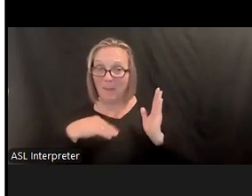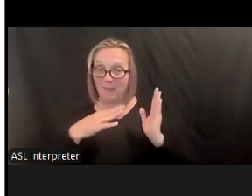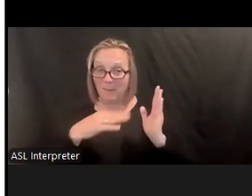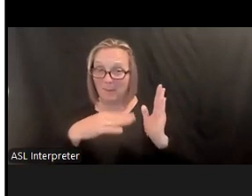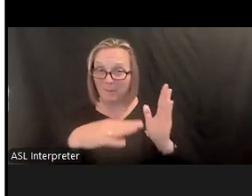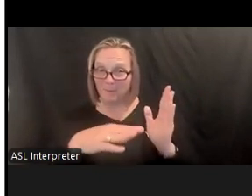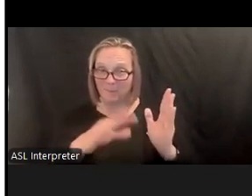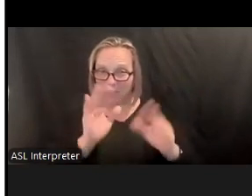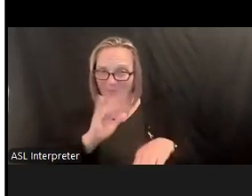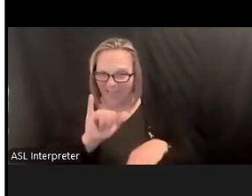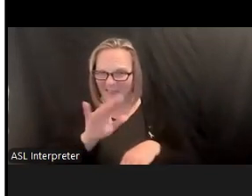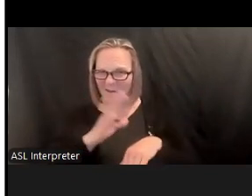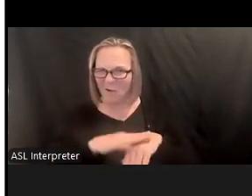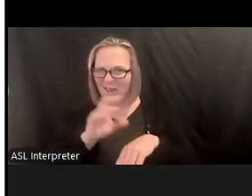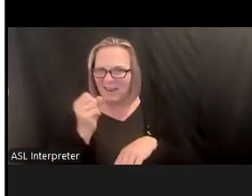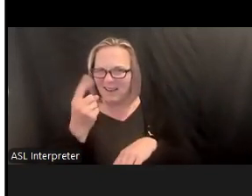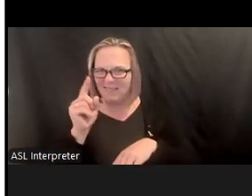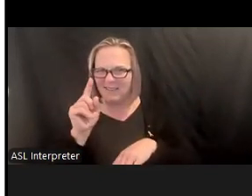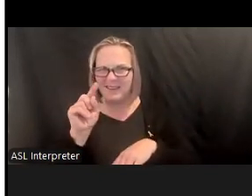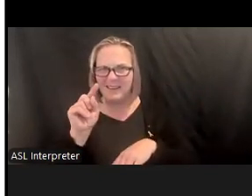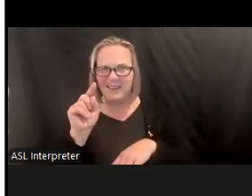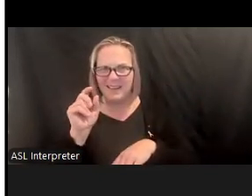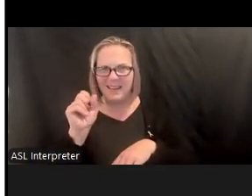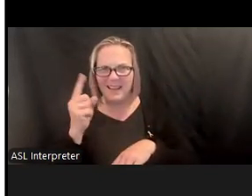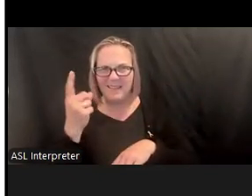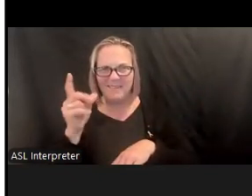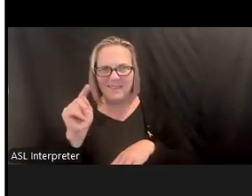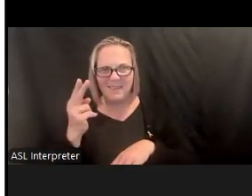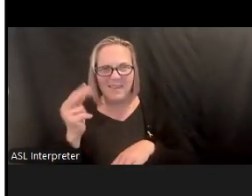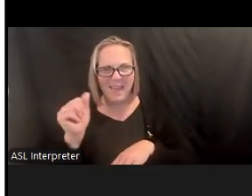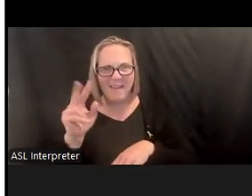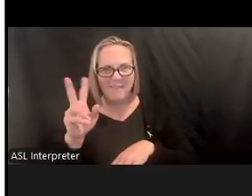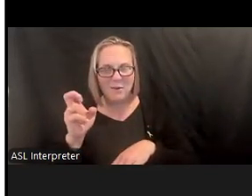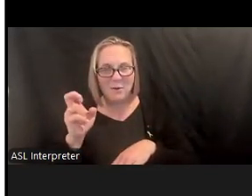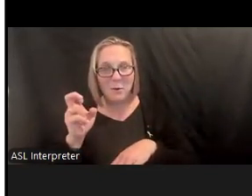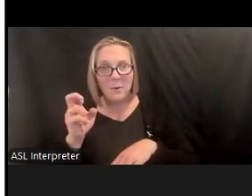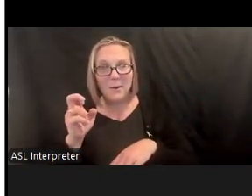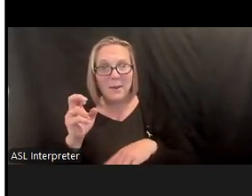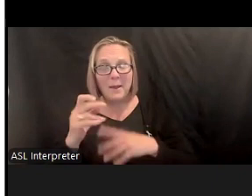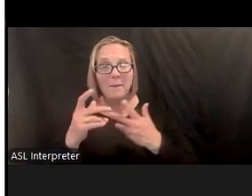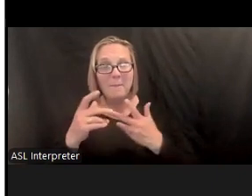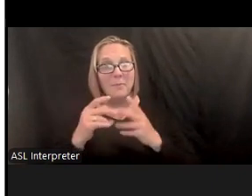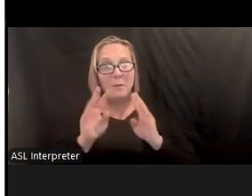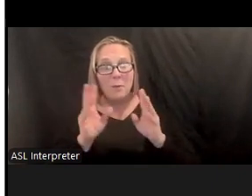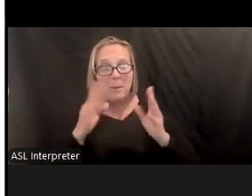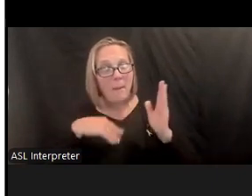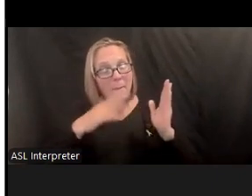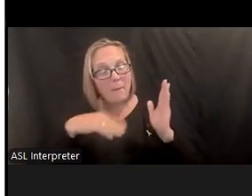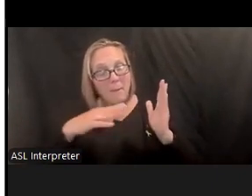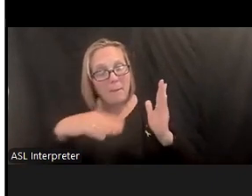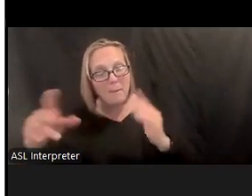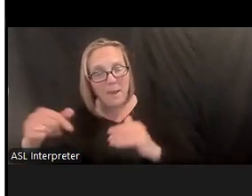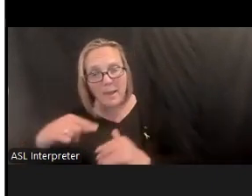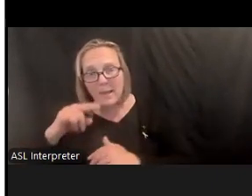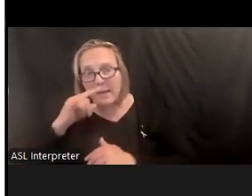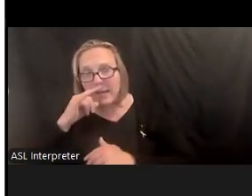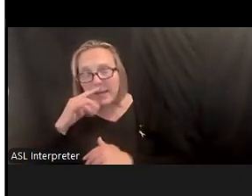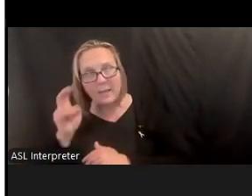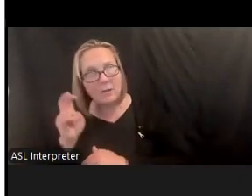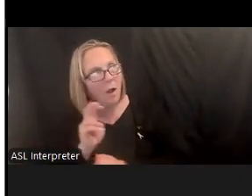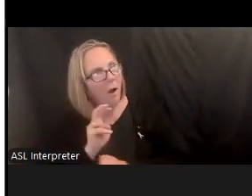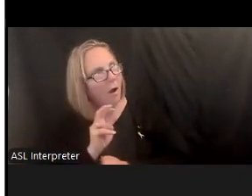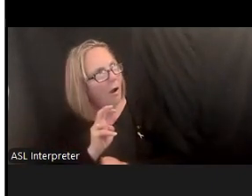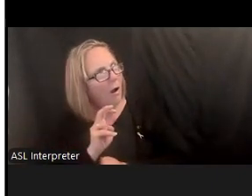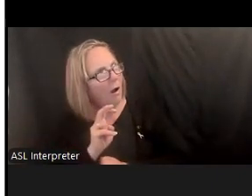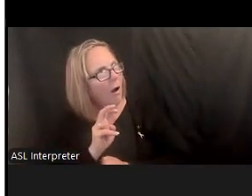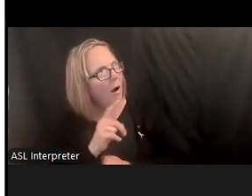on 11th Avenue, there was so many young kids that were coming by and asking Boogie Rez,